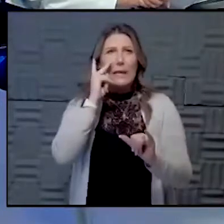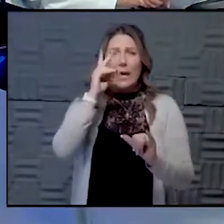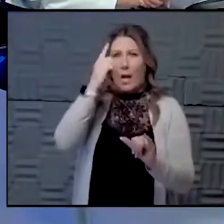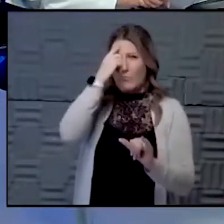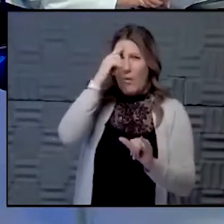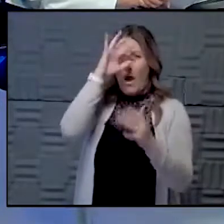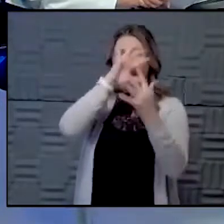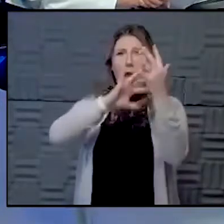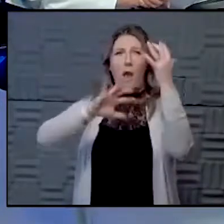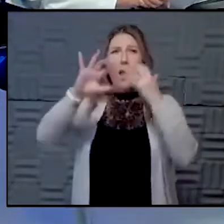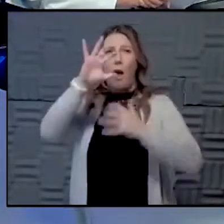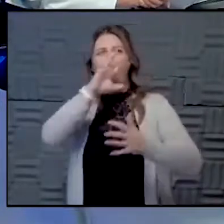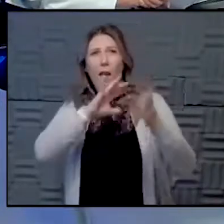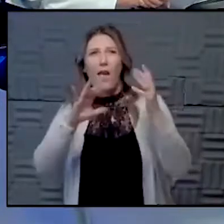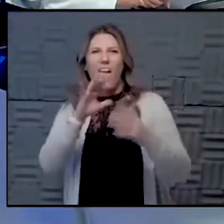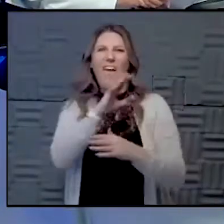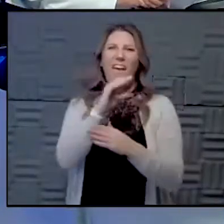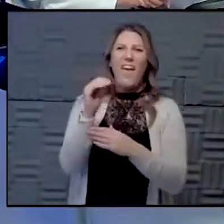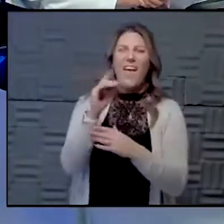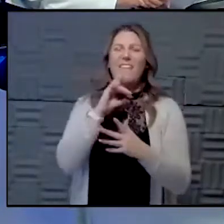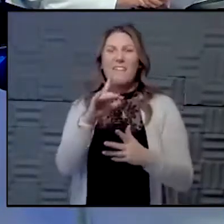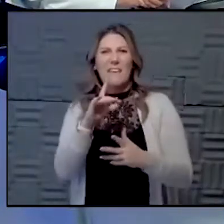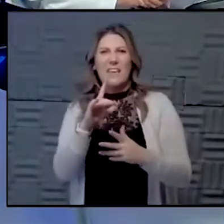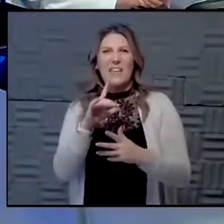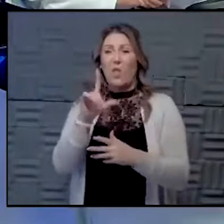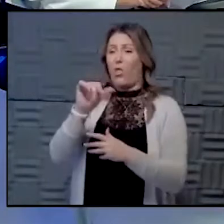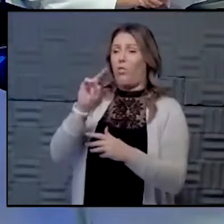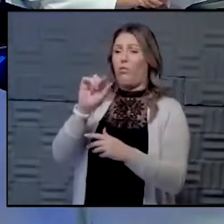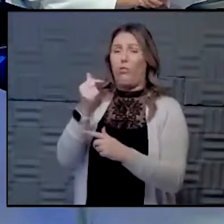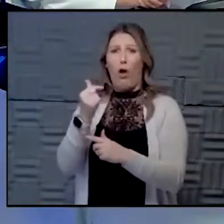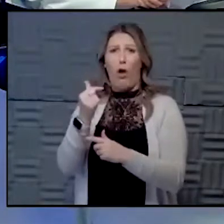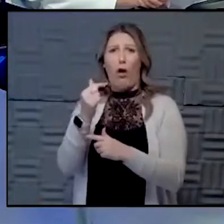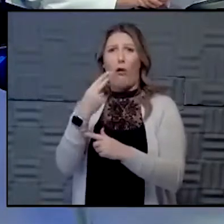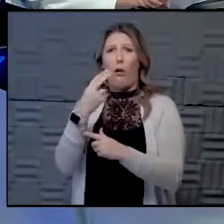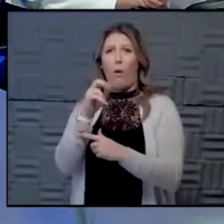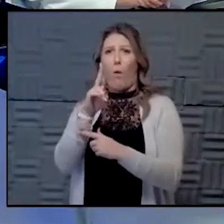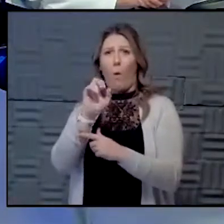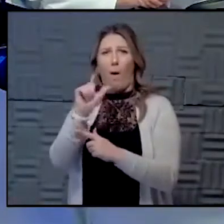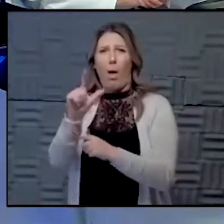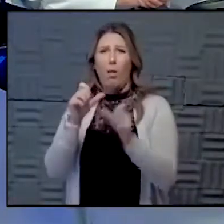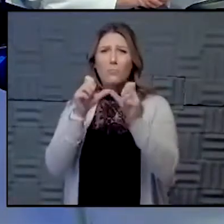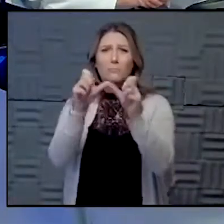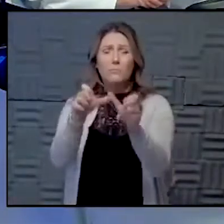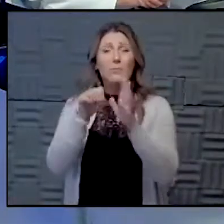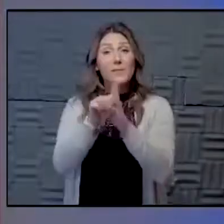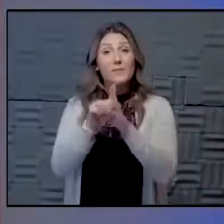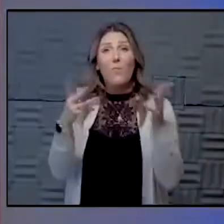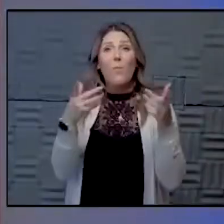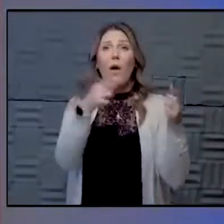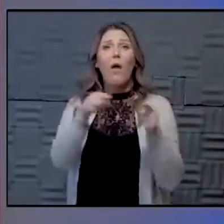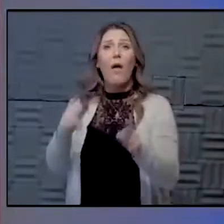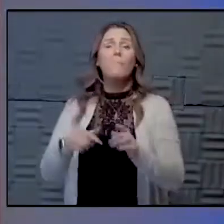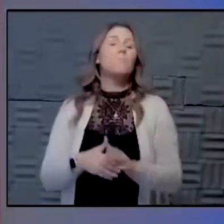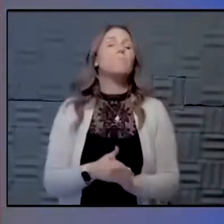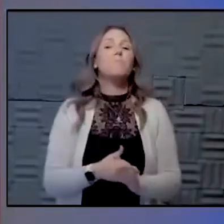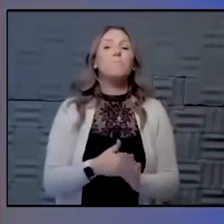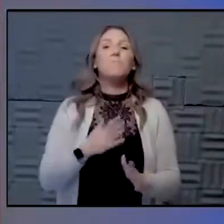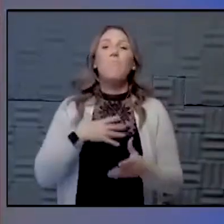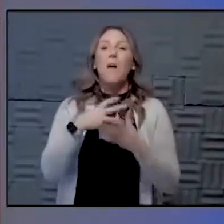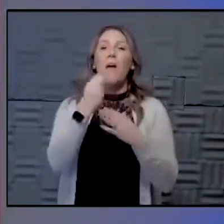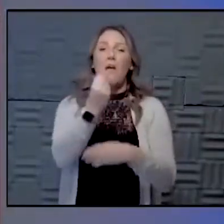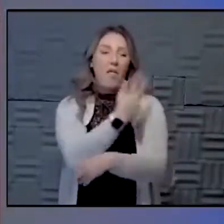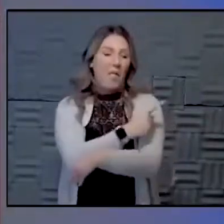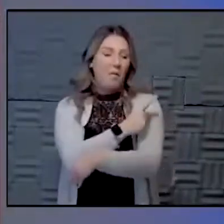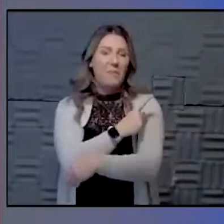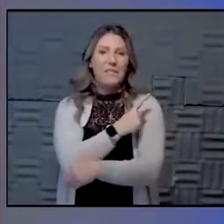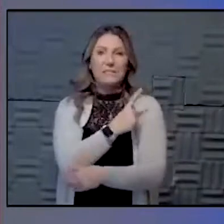haul patients. Give us a sense of what you think that's caused by. Where are we with it? What's going on out there? My outpatient neurology colleagues